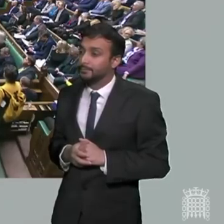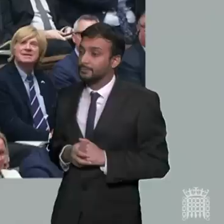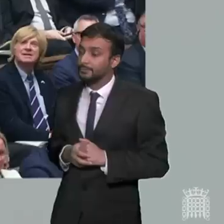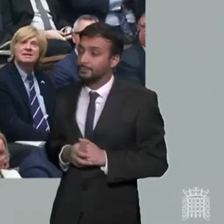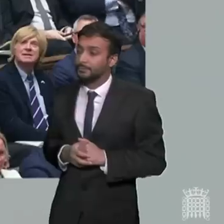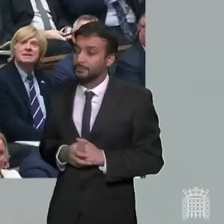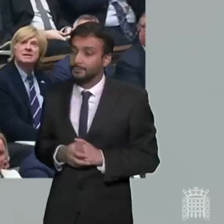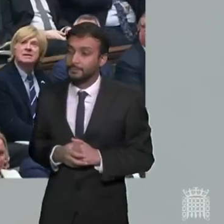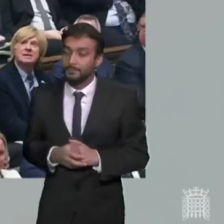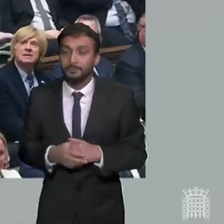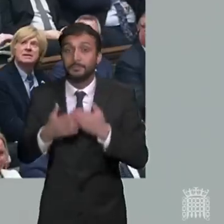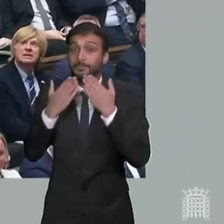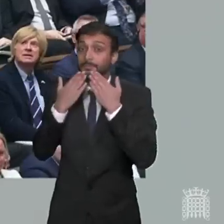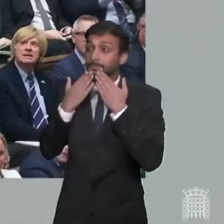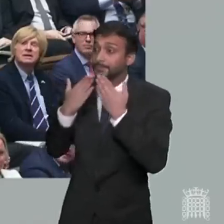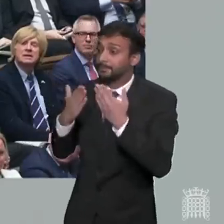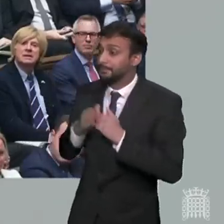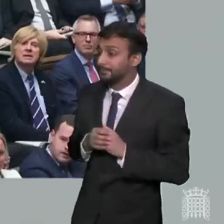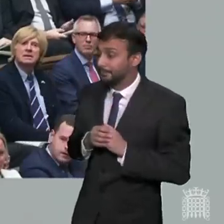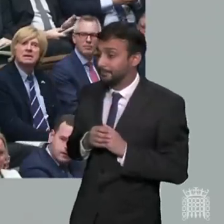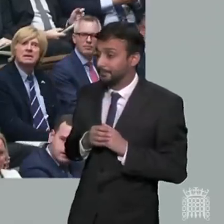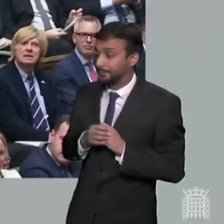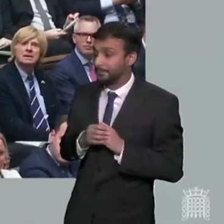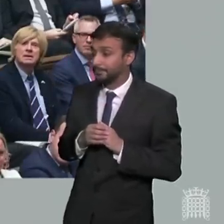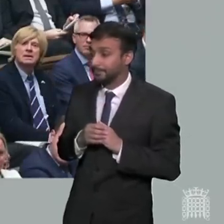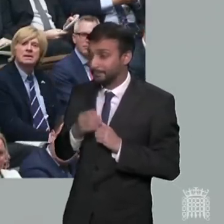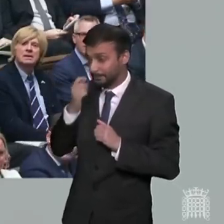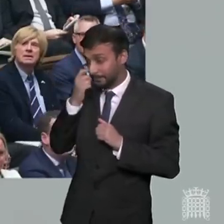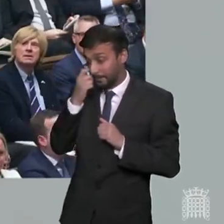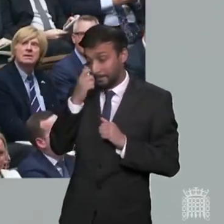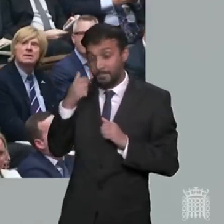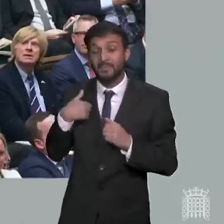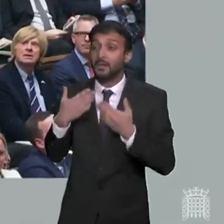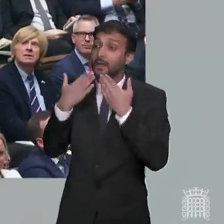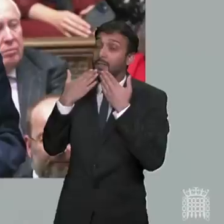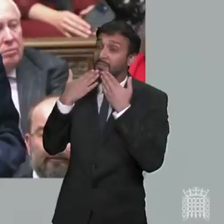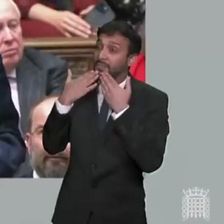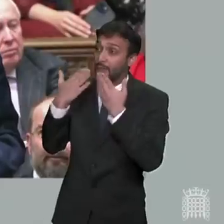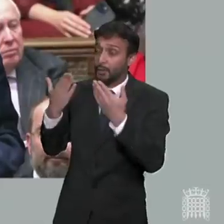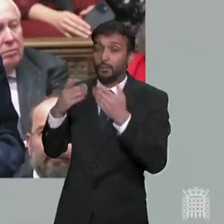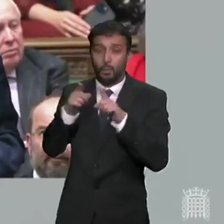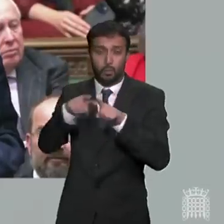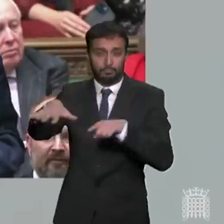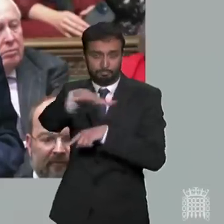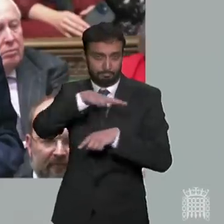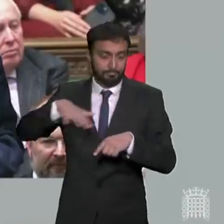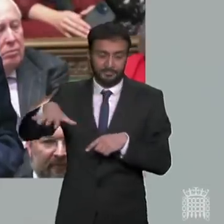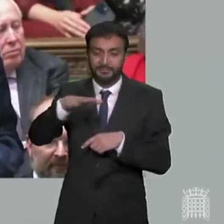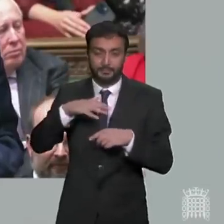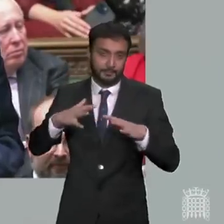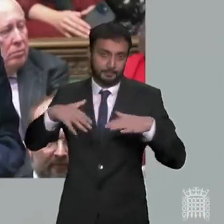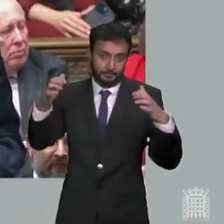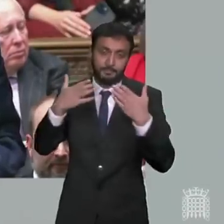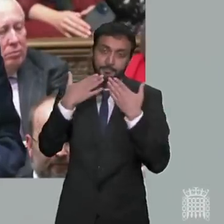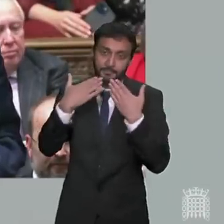Thank you, Mr. Speaker. Mr. Speaker, can I thank you and colleagues across the House for your kindness and encouragement